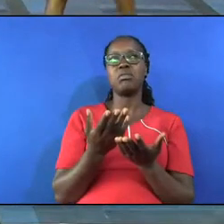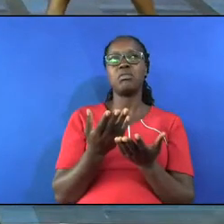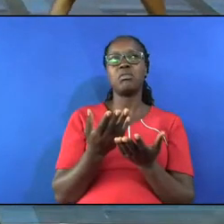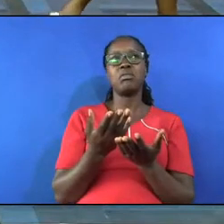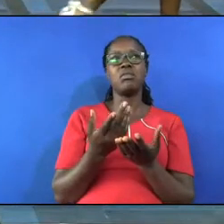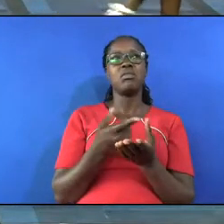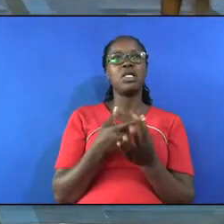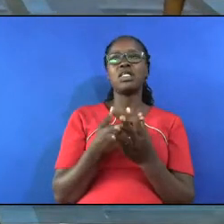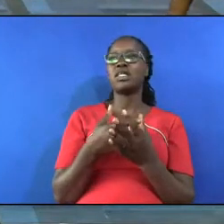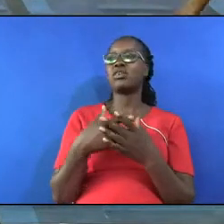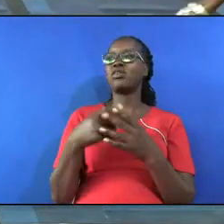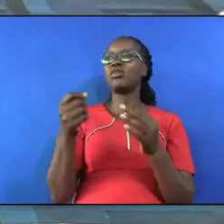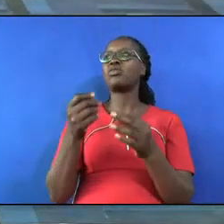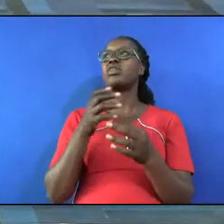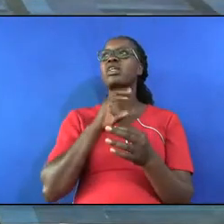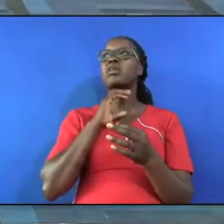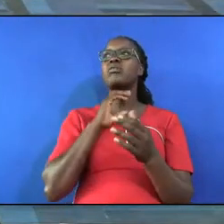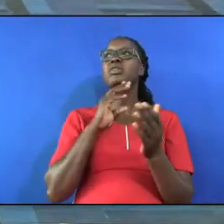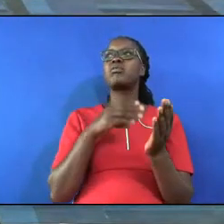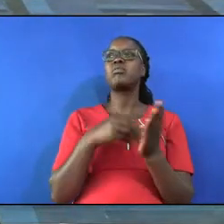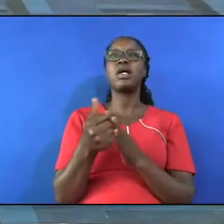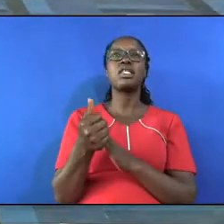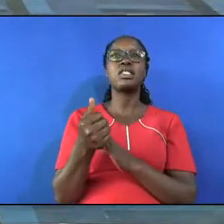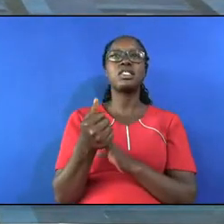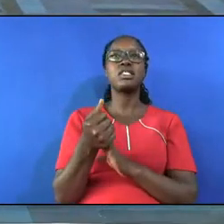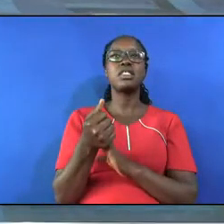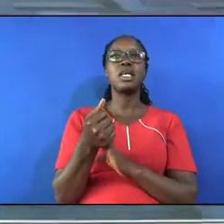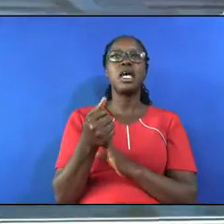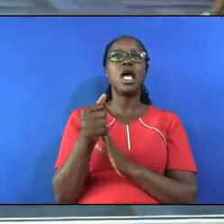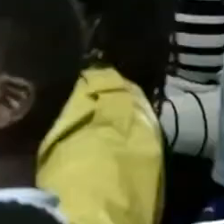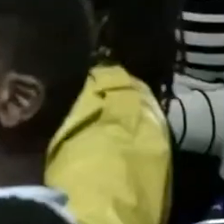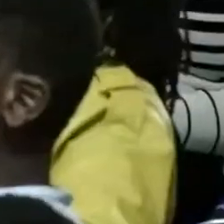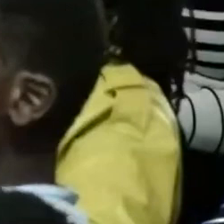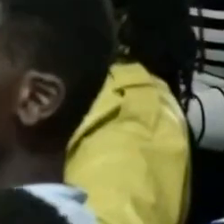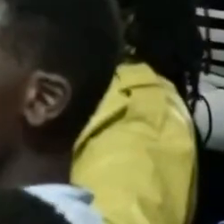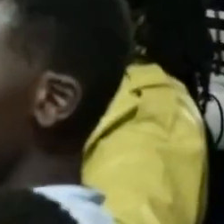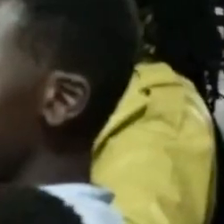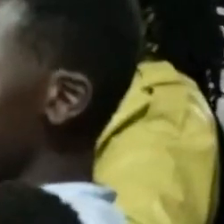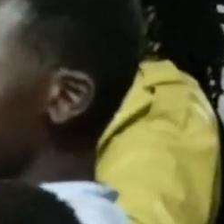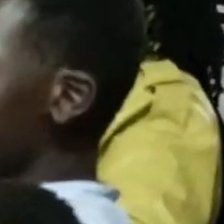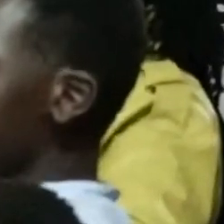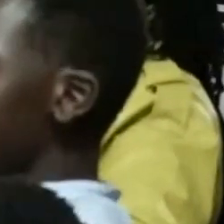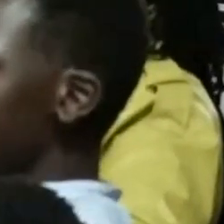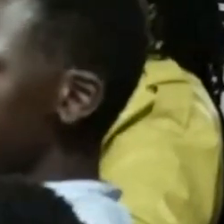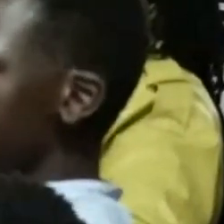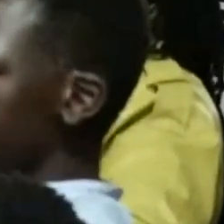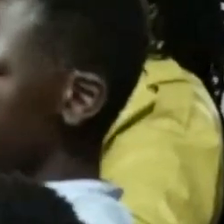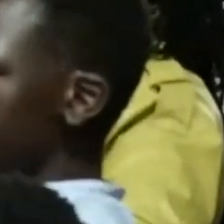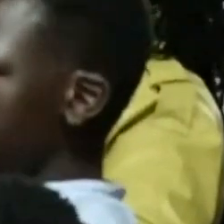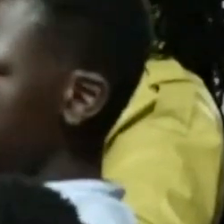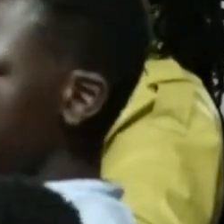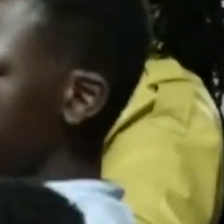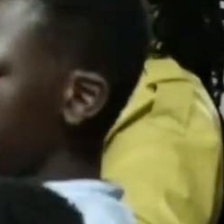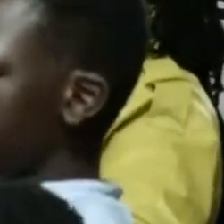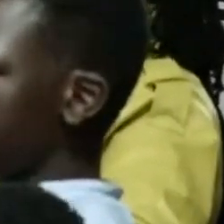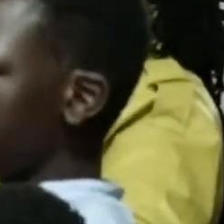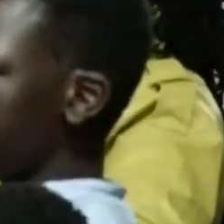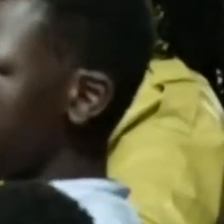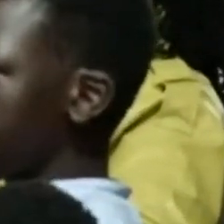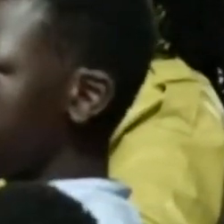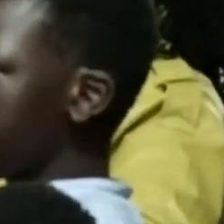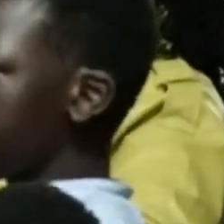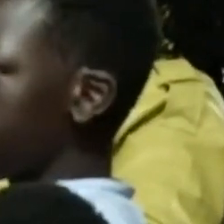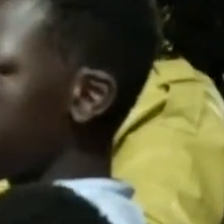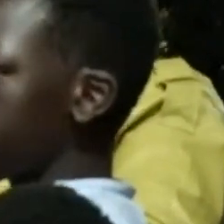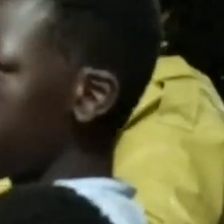guy runs to the chemist and buys what? Panadol, painkillers. And this guy takes the painkillers. The